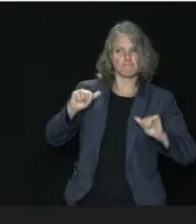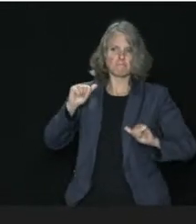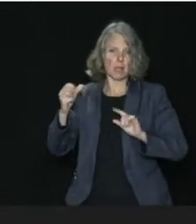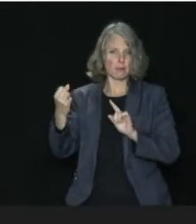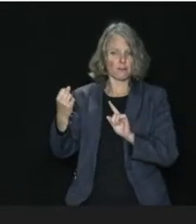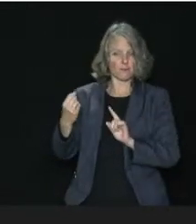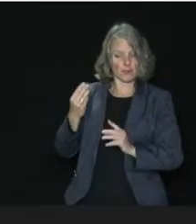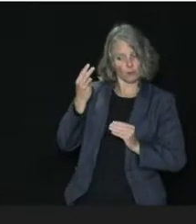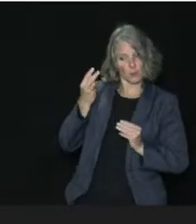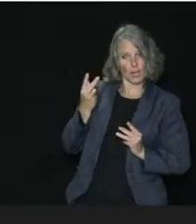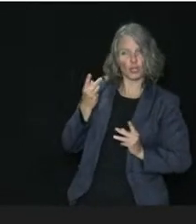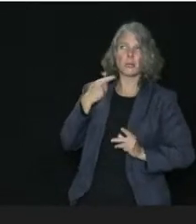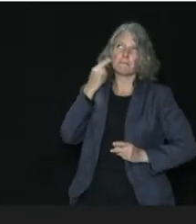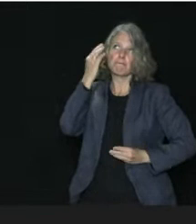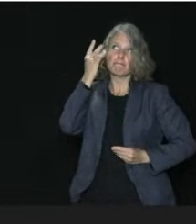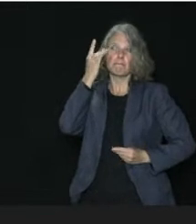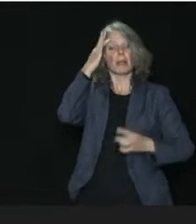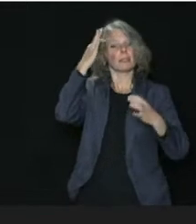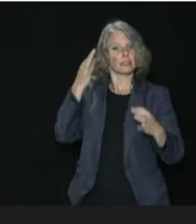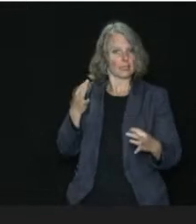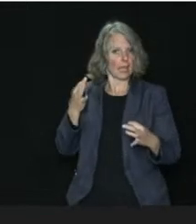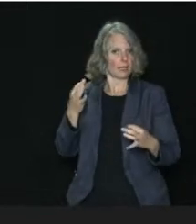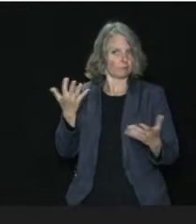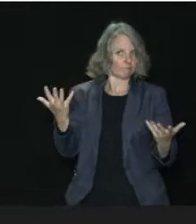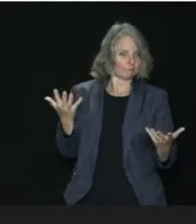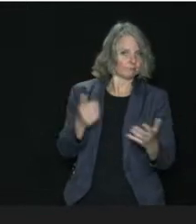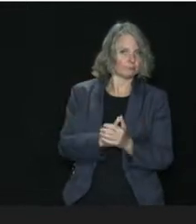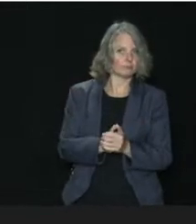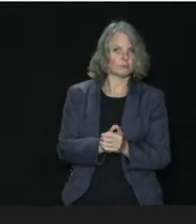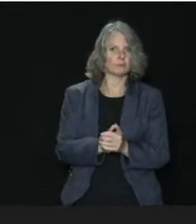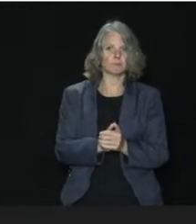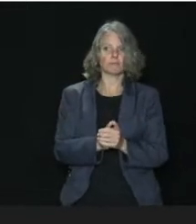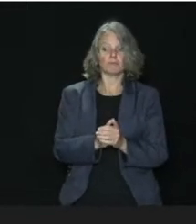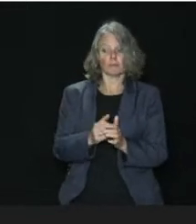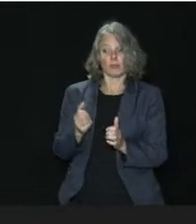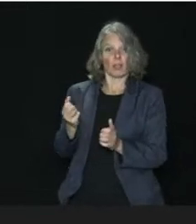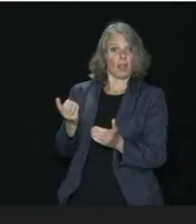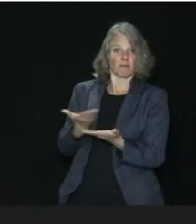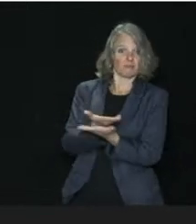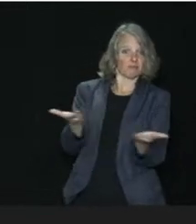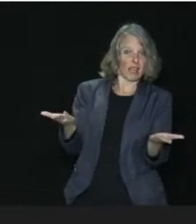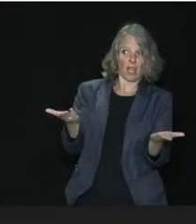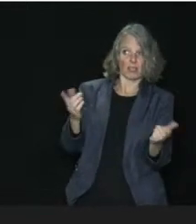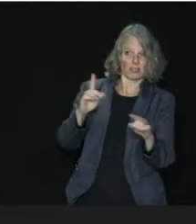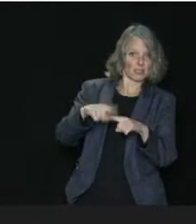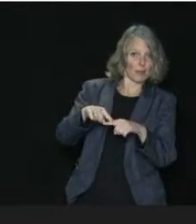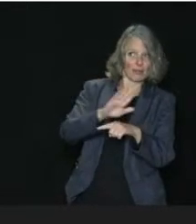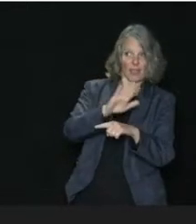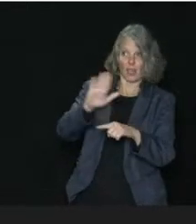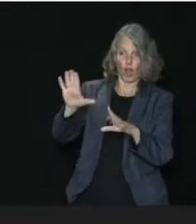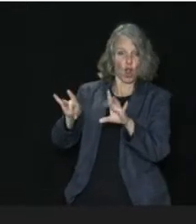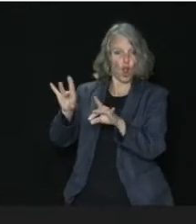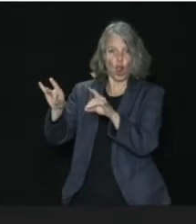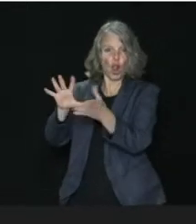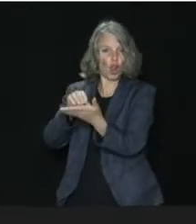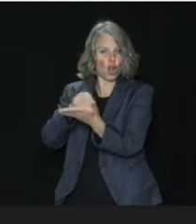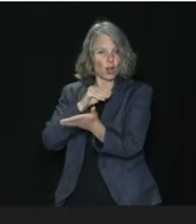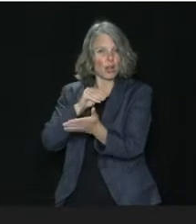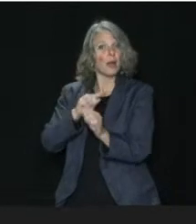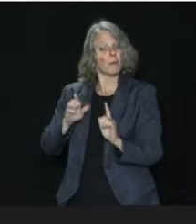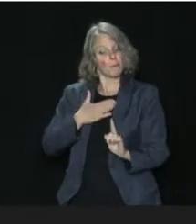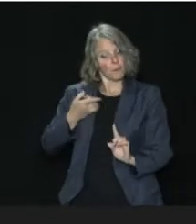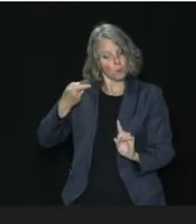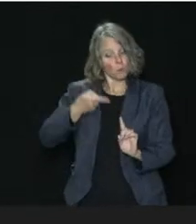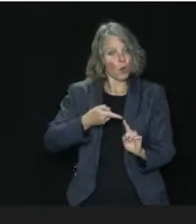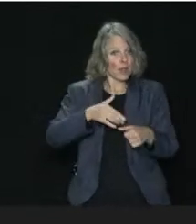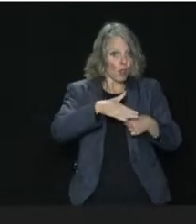based on the you know, epidemiology around you. What I'm saying is that follow your local public